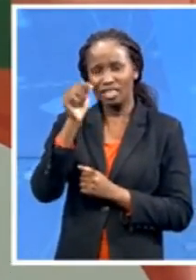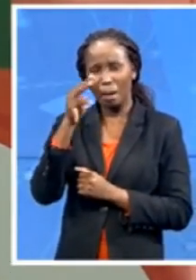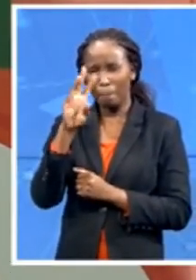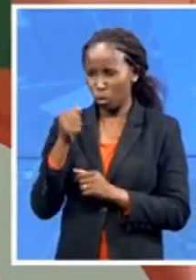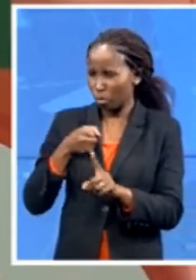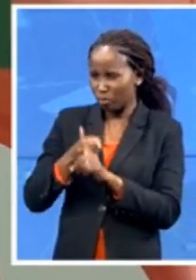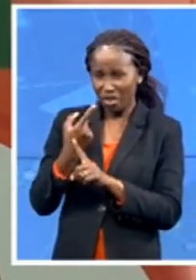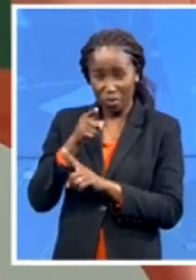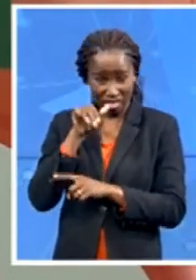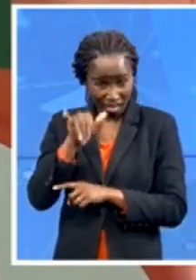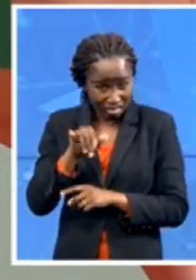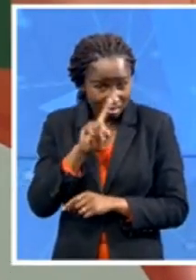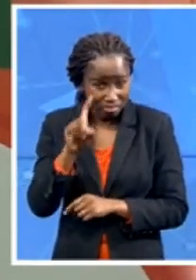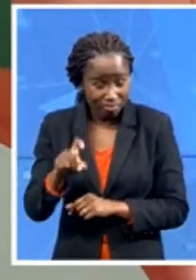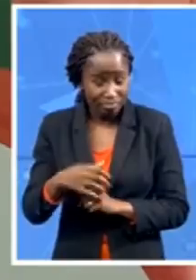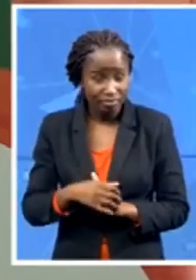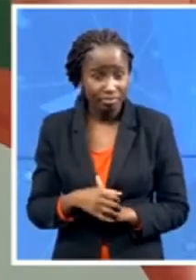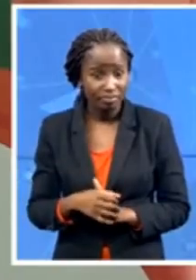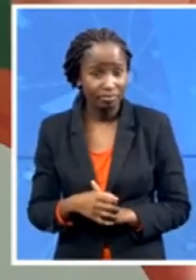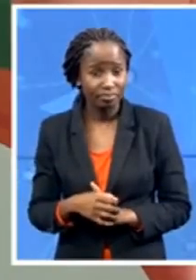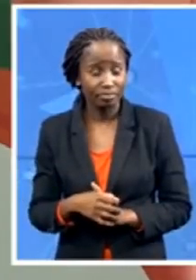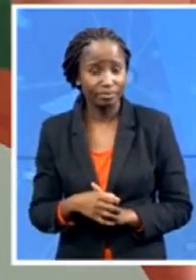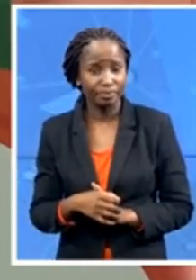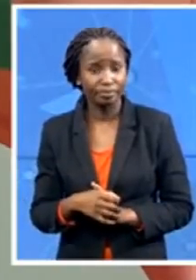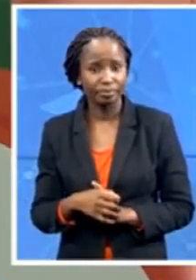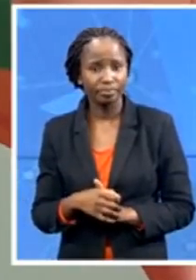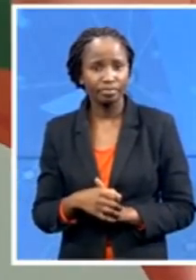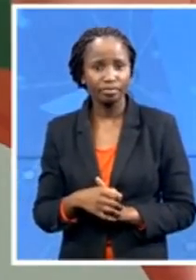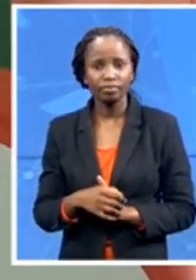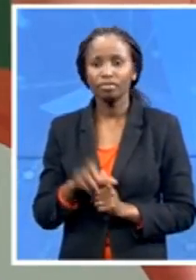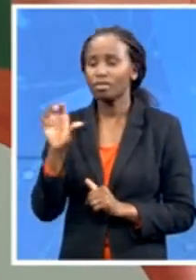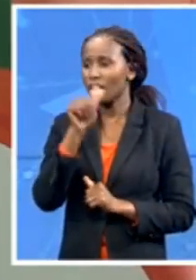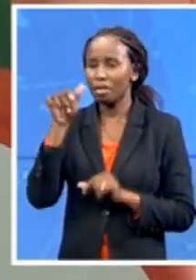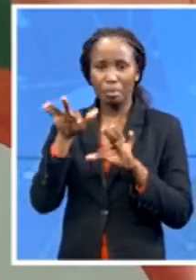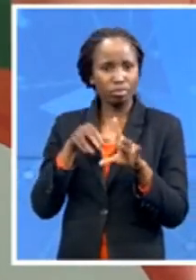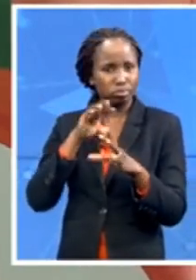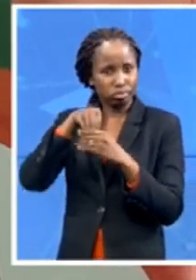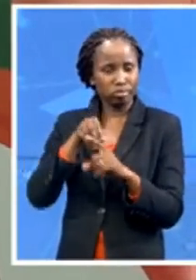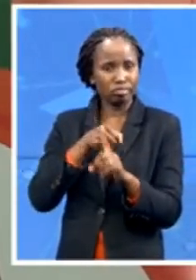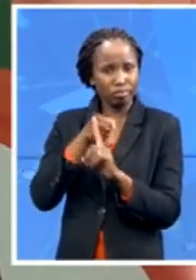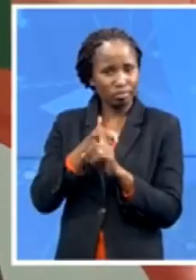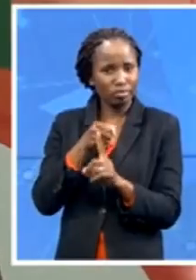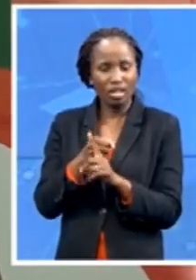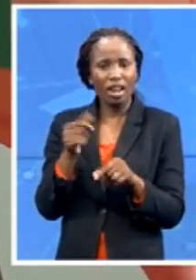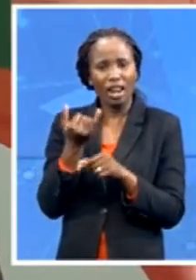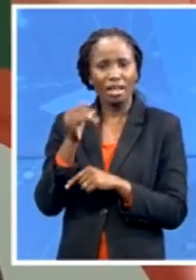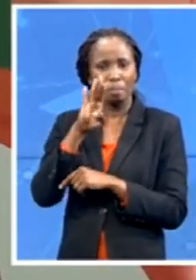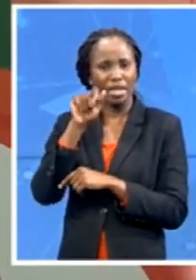lalishiywe ngamanye amaqhawe afana noTata Biko. Ke sicinge kakuhle.